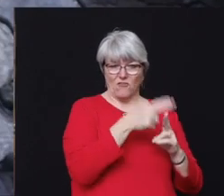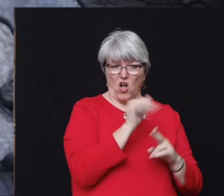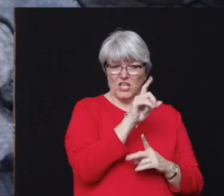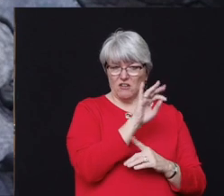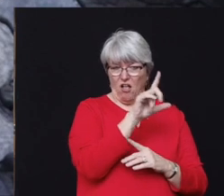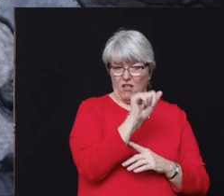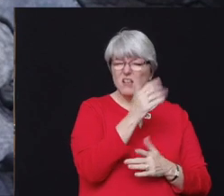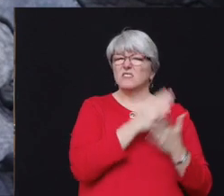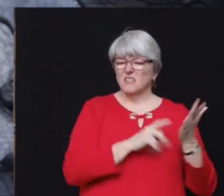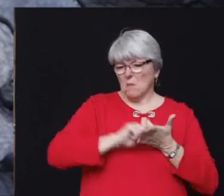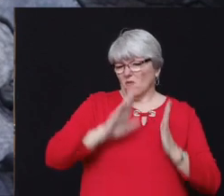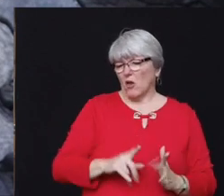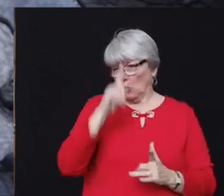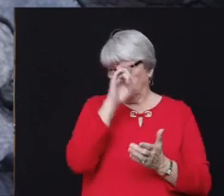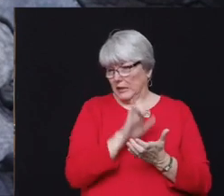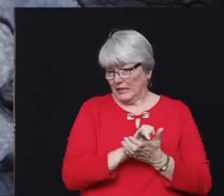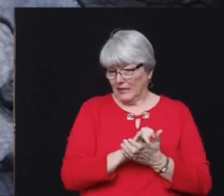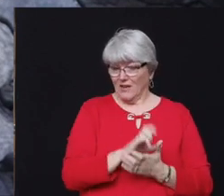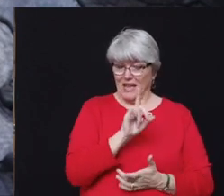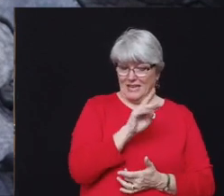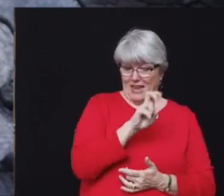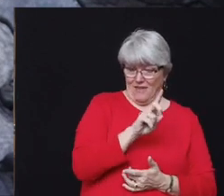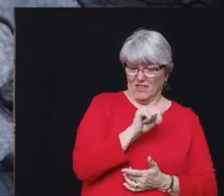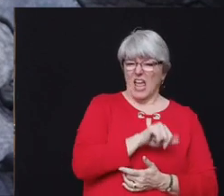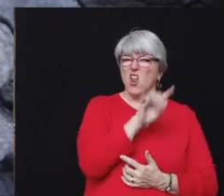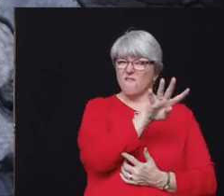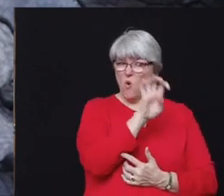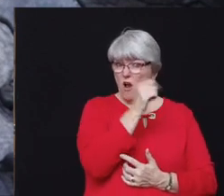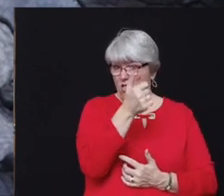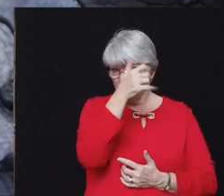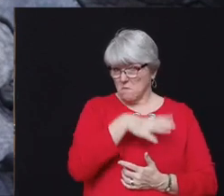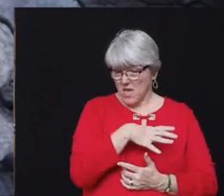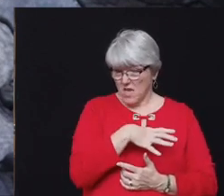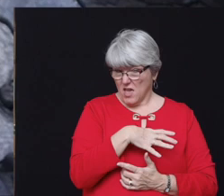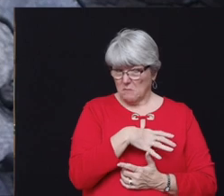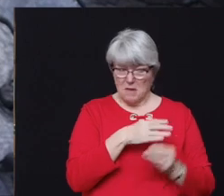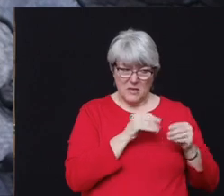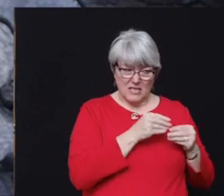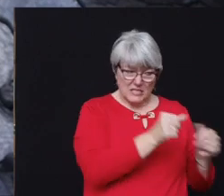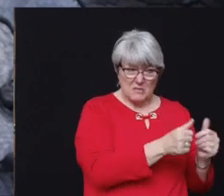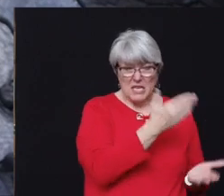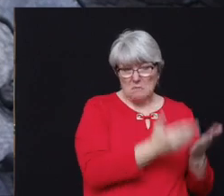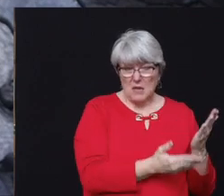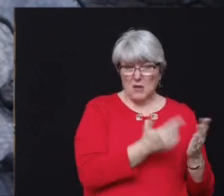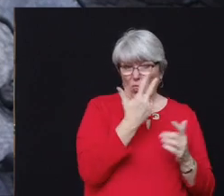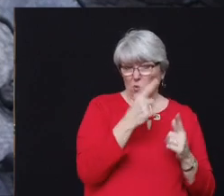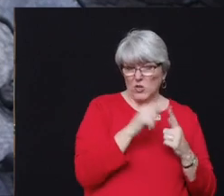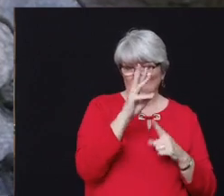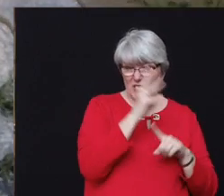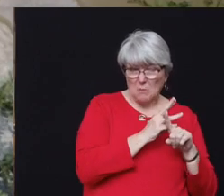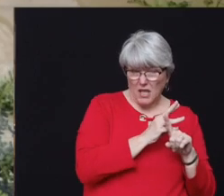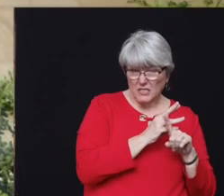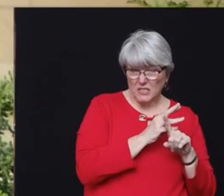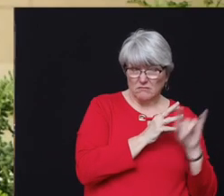Now, some scholars believe that he, along with some 400 men, may have spent anywhere from 3 to 6 months